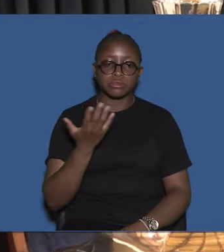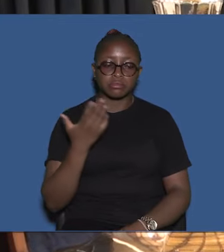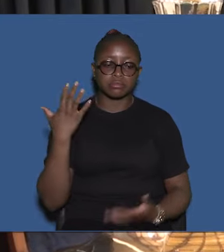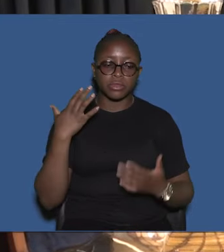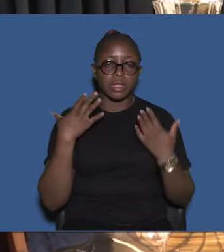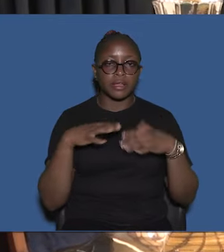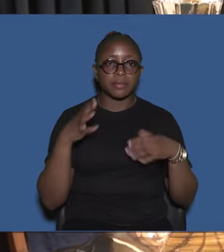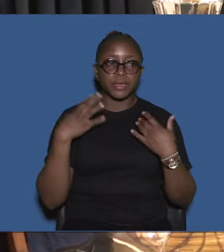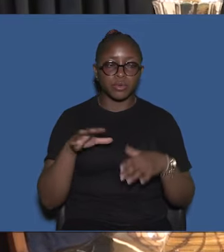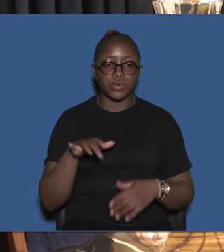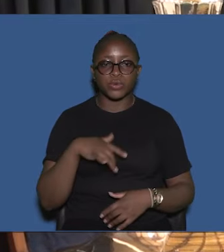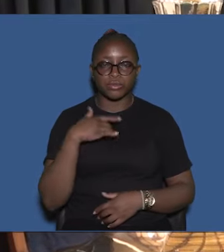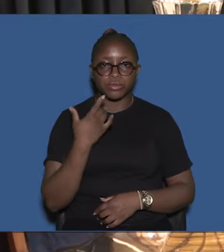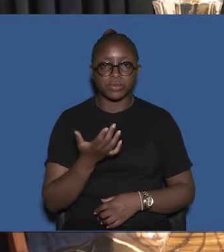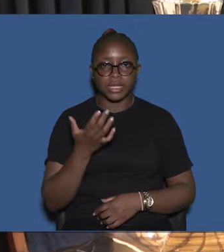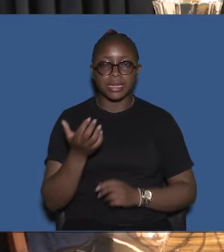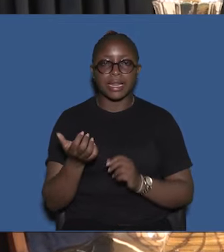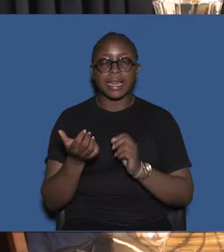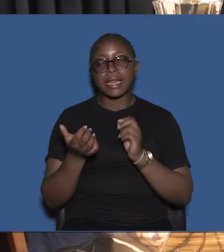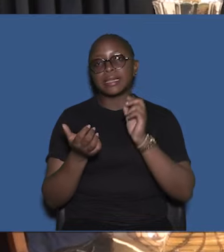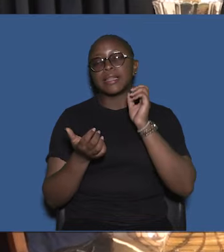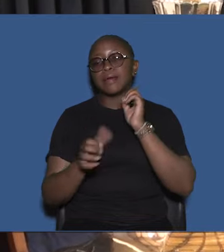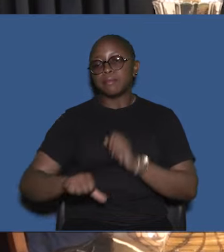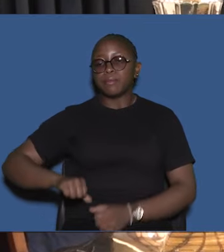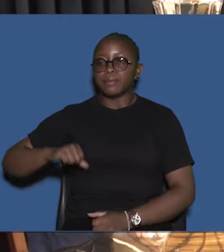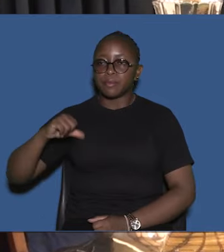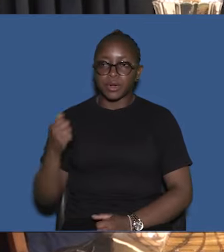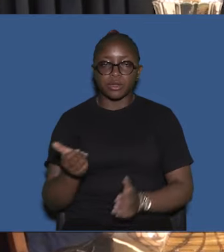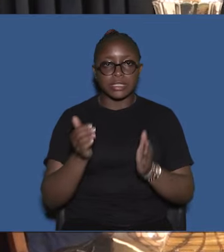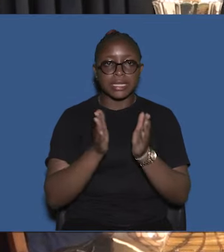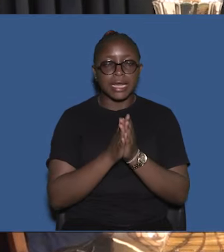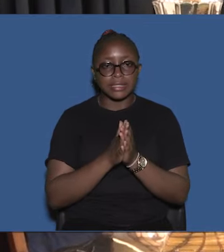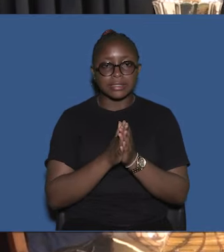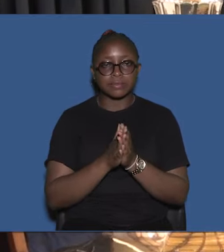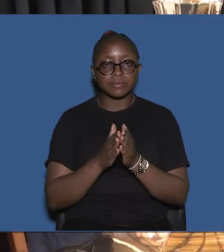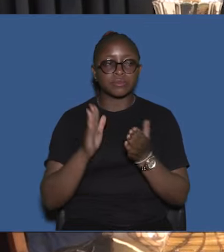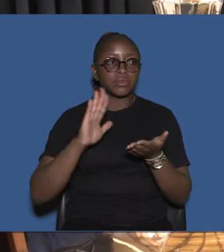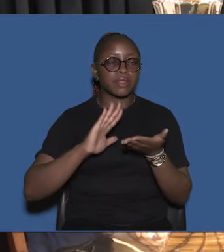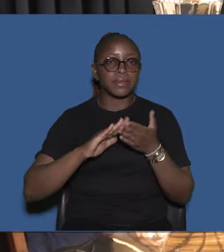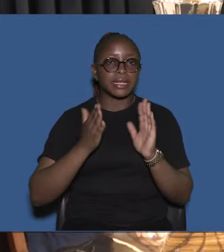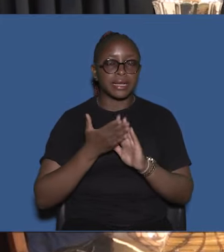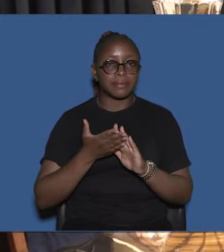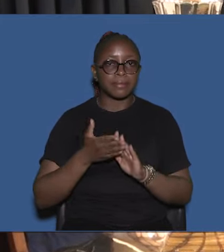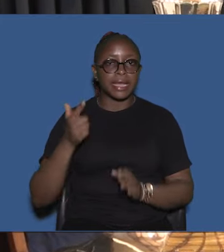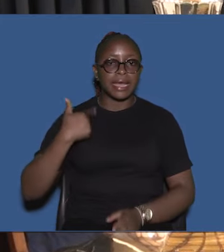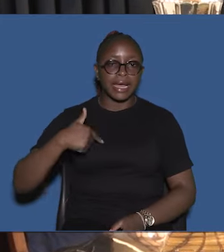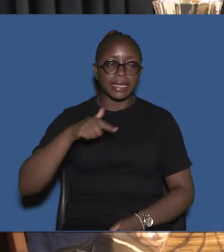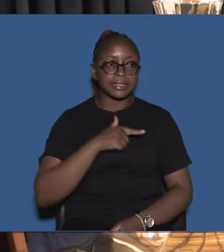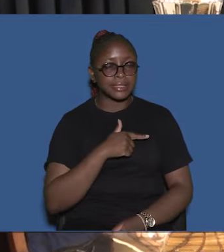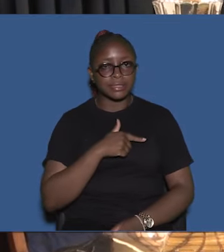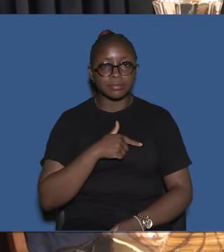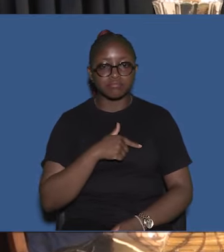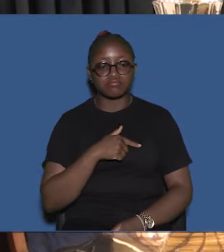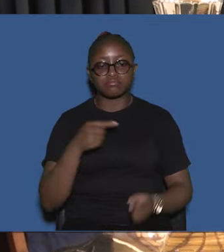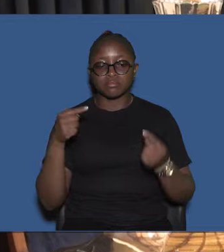so proud of who they are, and then it becomes us versus those. We